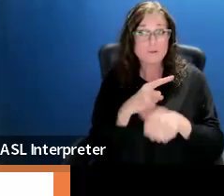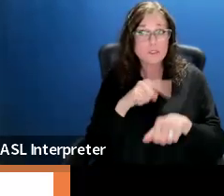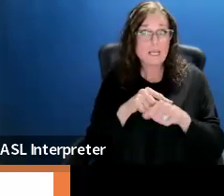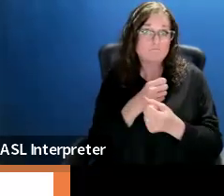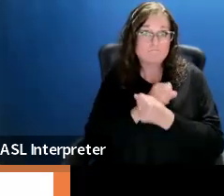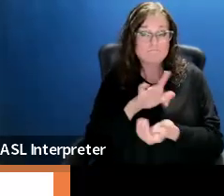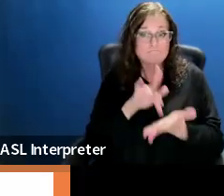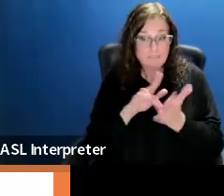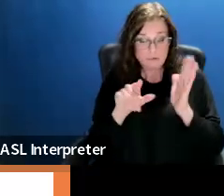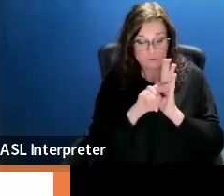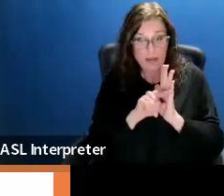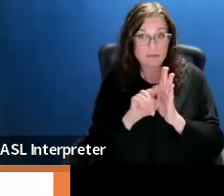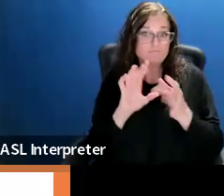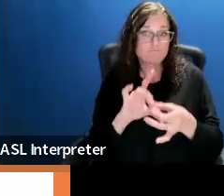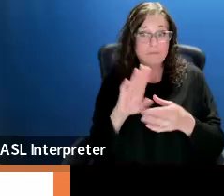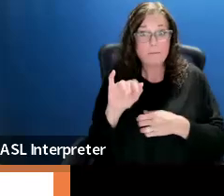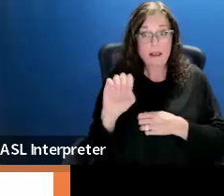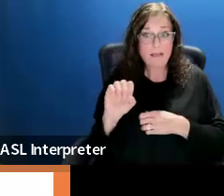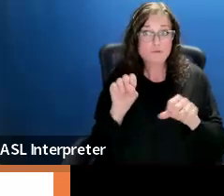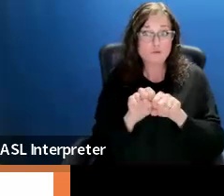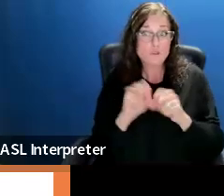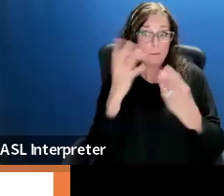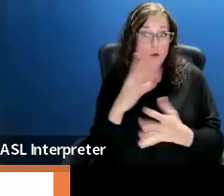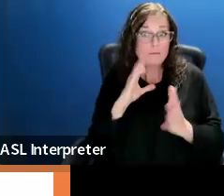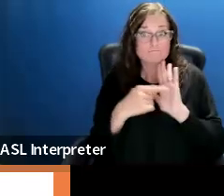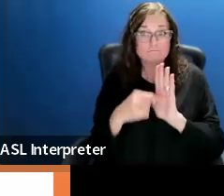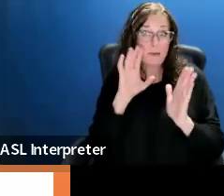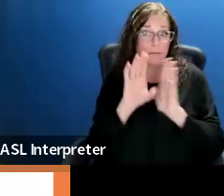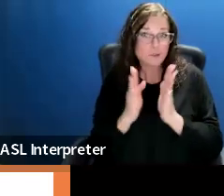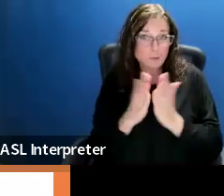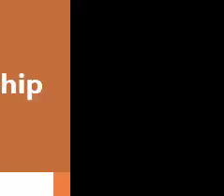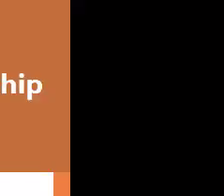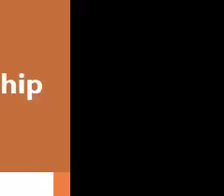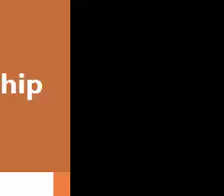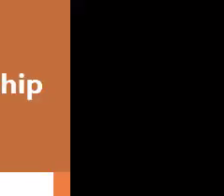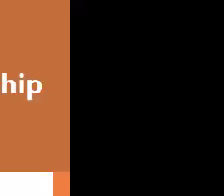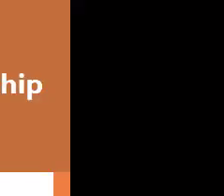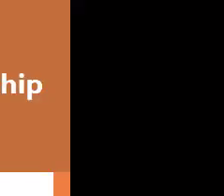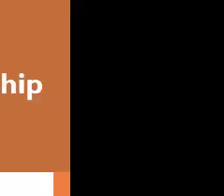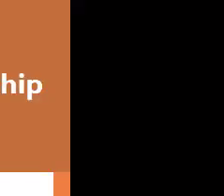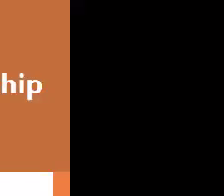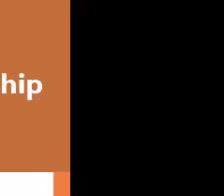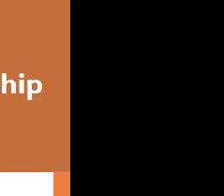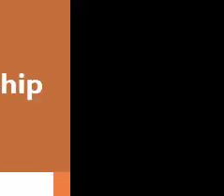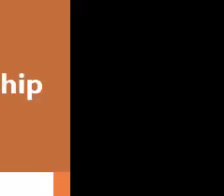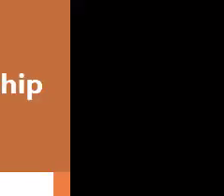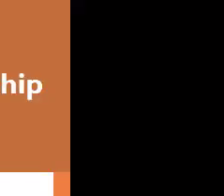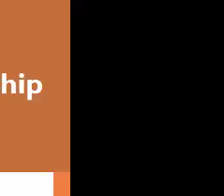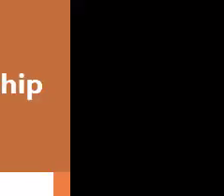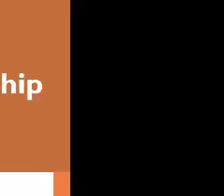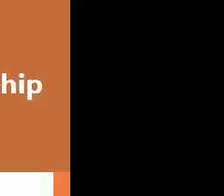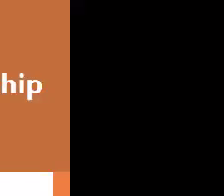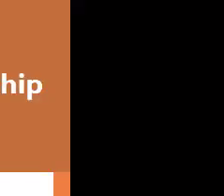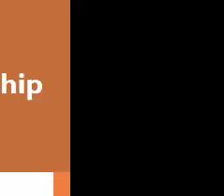beloved middle grade classic Ballet Shoes is available as a beautifully illustrated picture book. Artist Eve Coy brings the Fossil Sisters to life with warmth